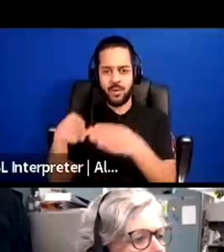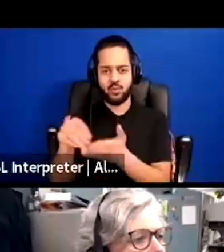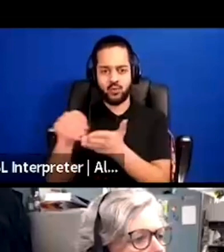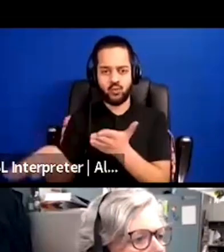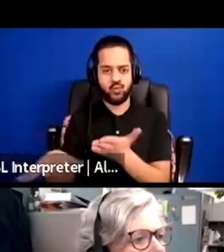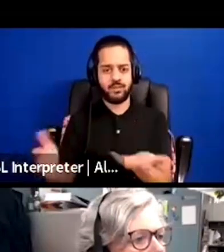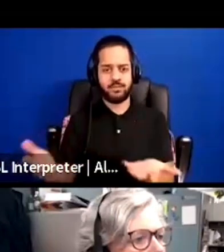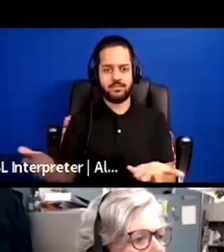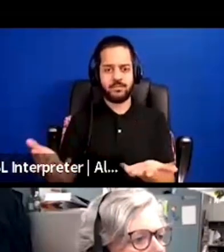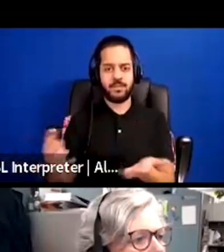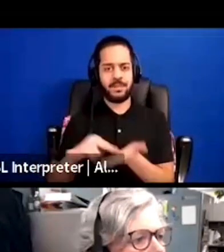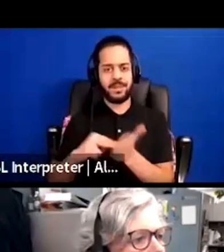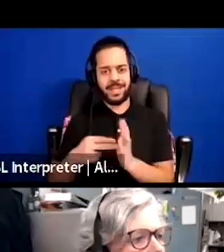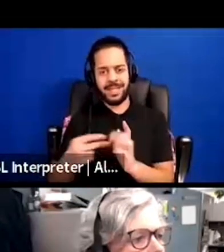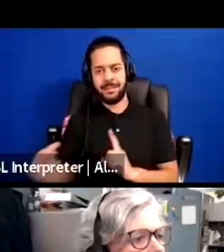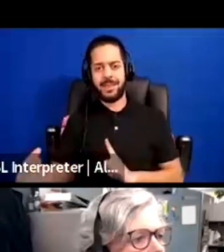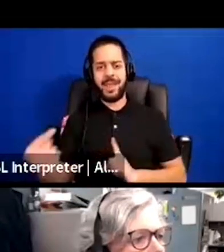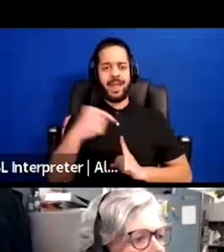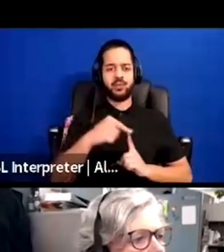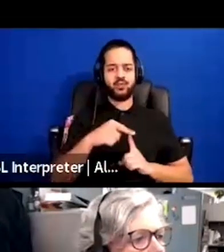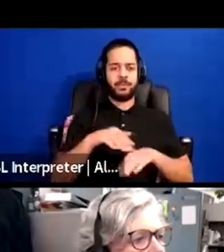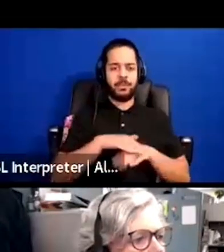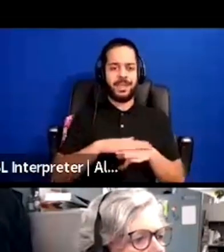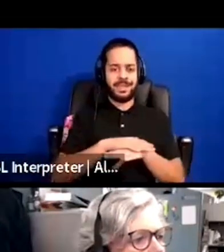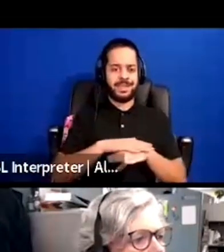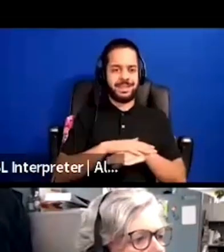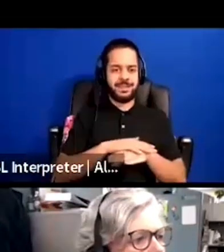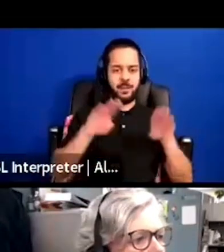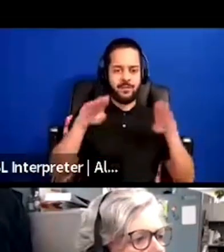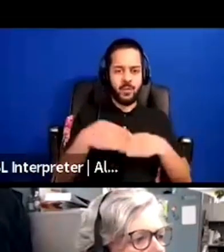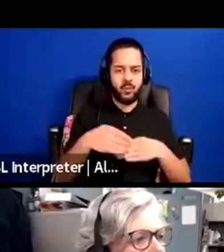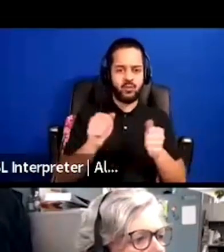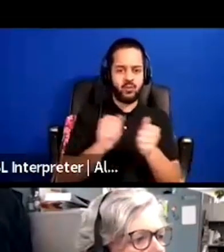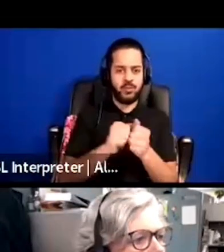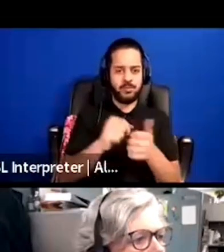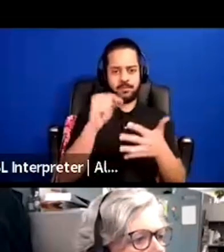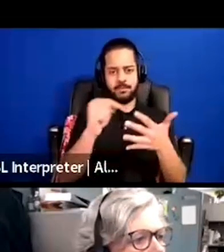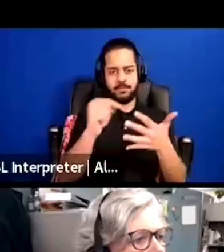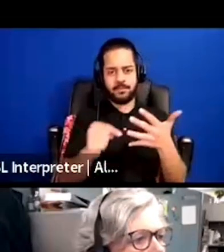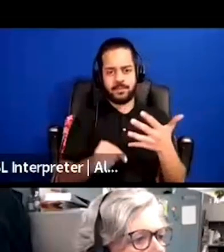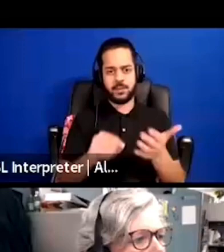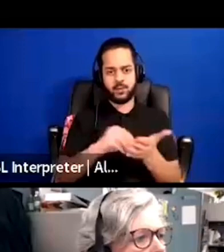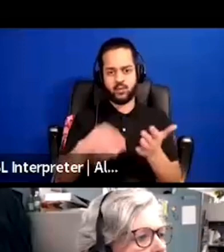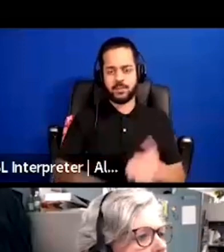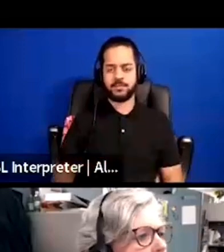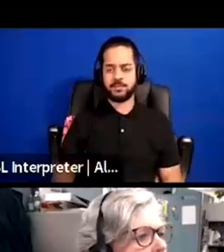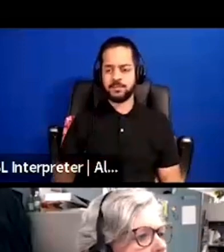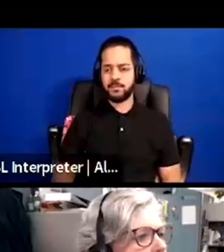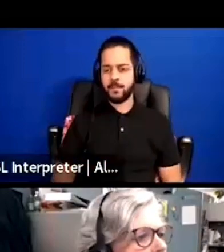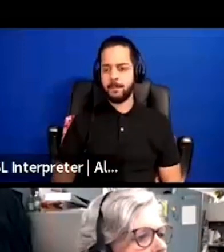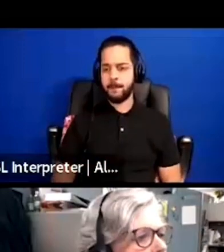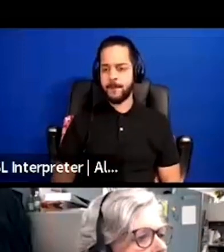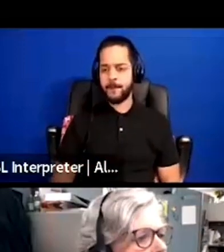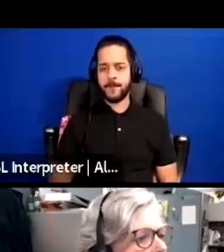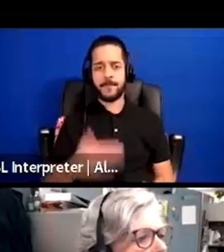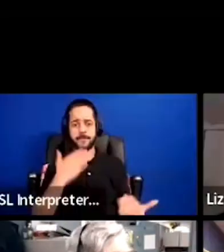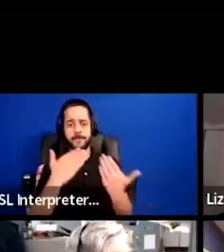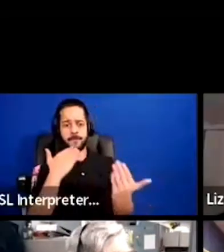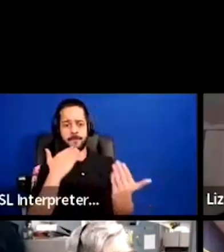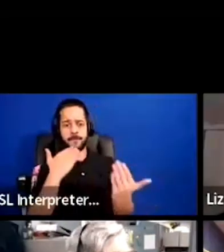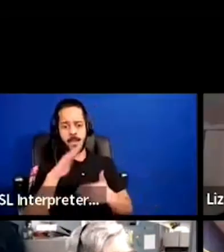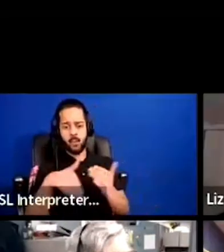getting back to basics and focusing on that particular student is what we need to do. Great. Well, thank you, all 5